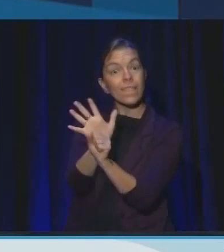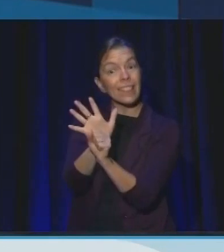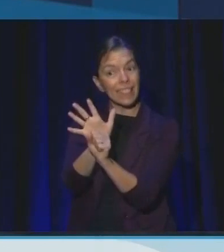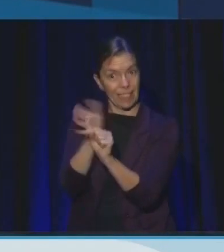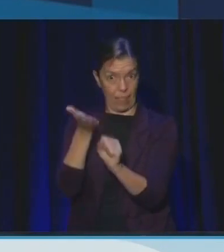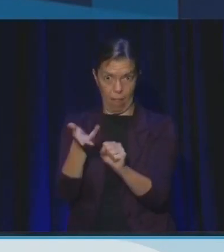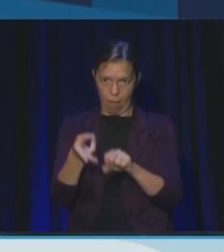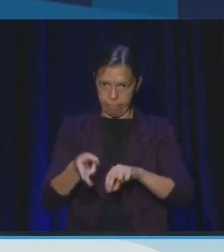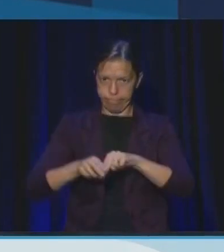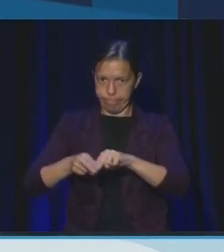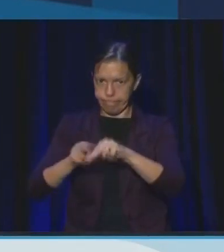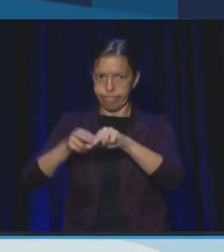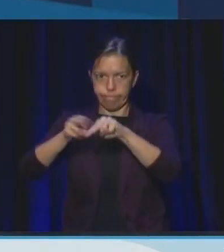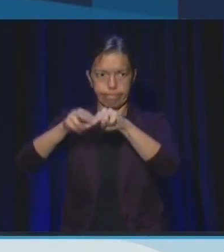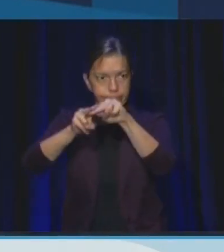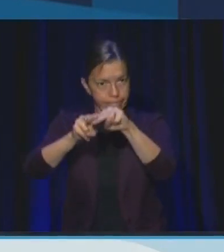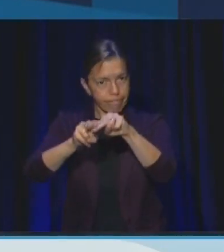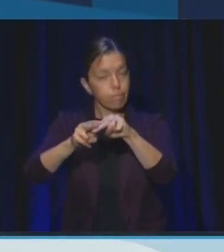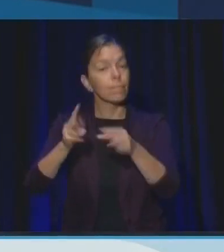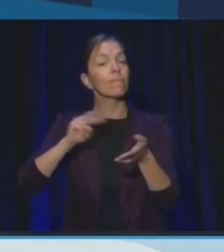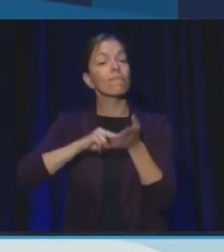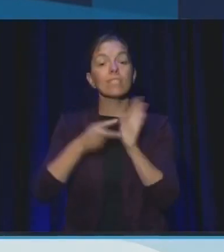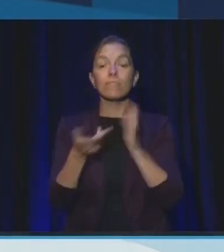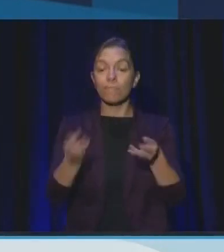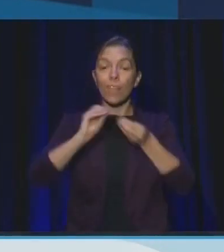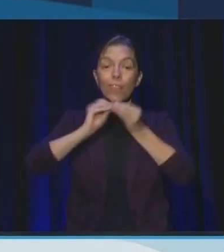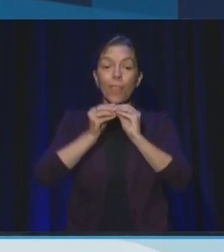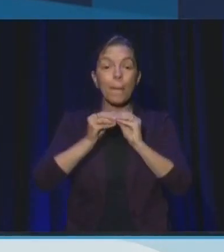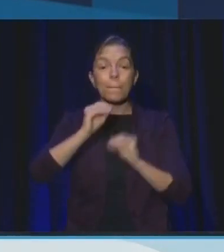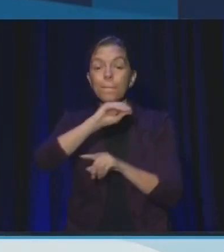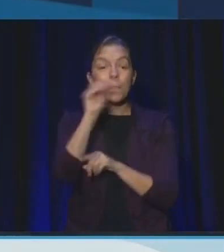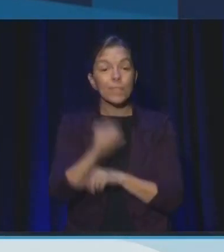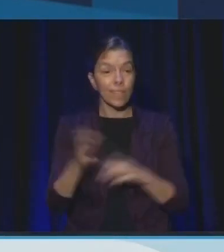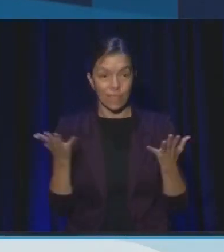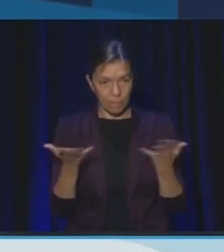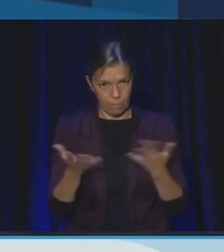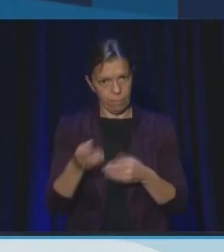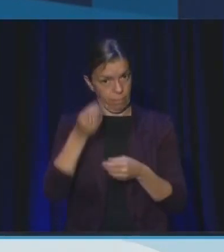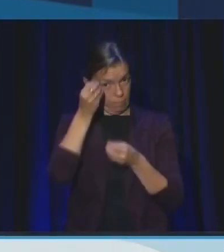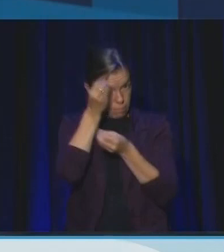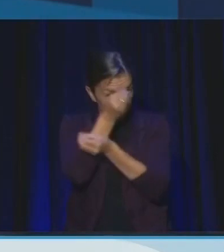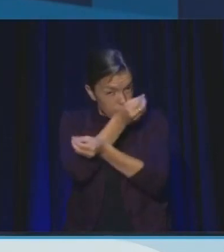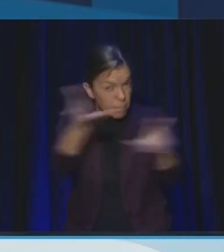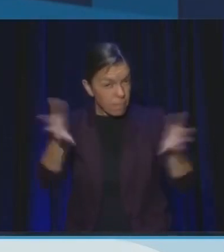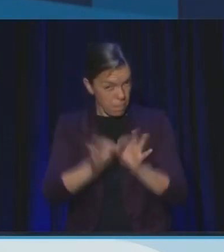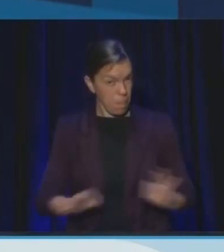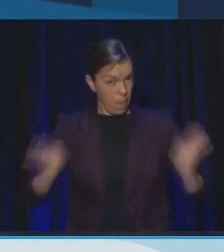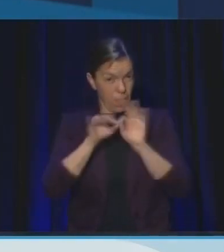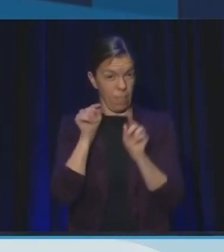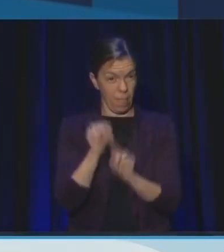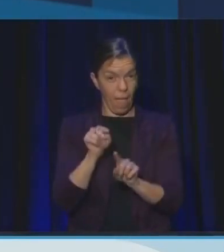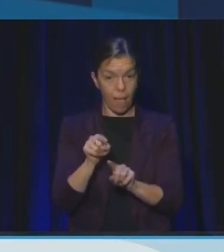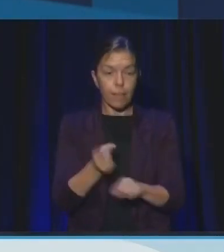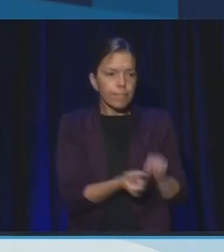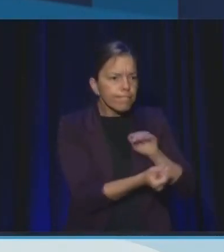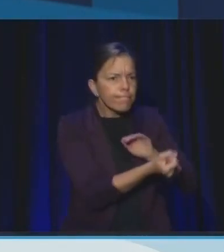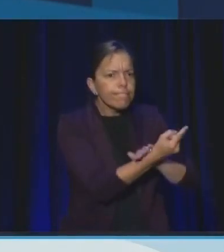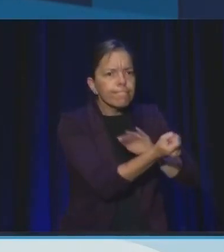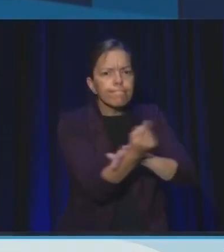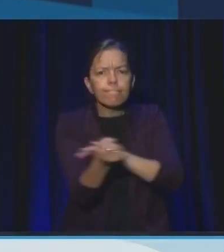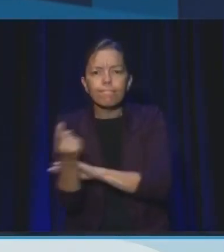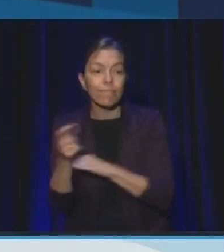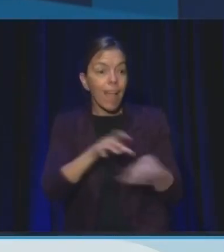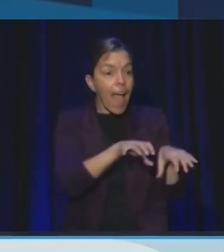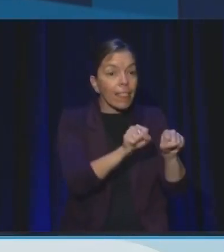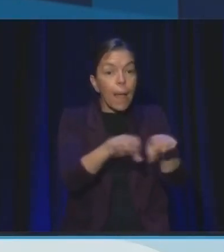few numbers just to explain the things. First, it's important to say that the case is one thing, but it's not everyone who develops the disease,